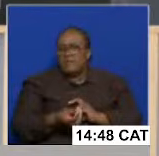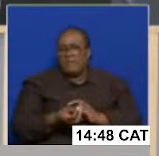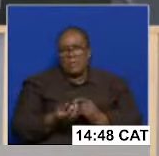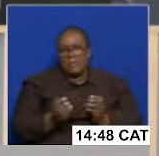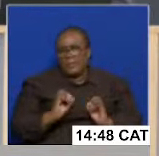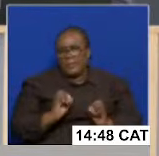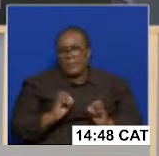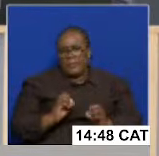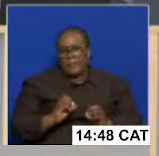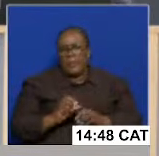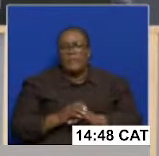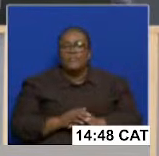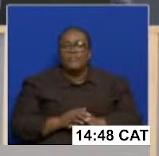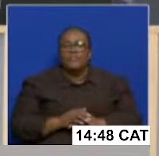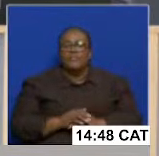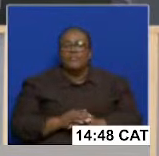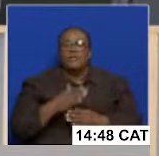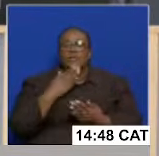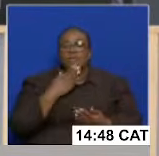Ms. Mutlasedi.